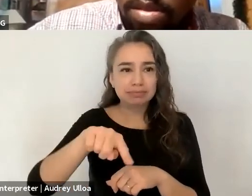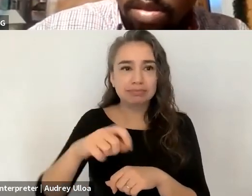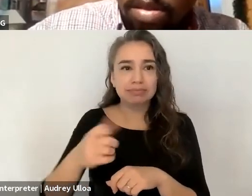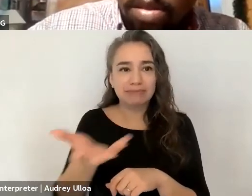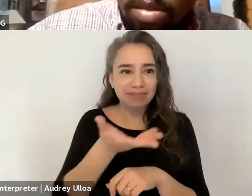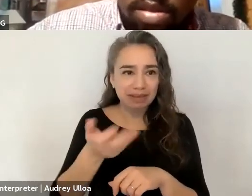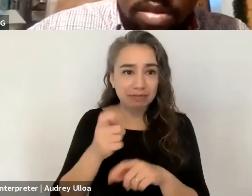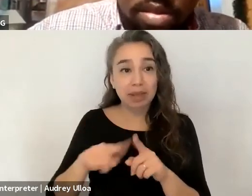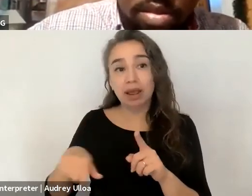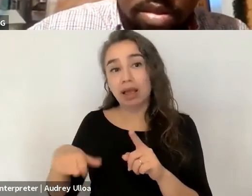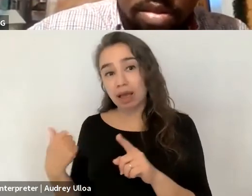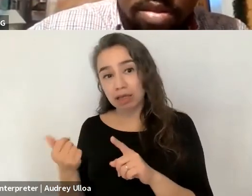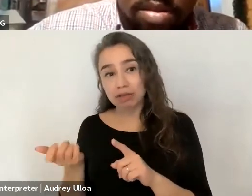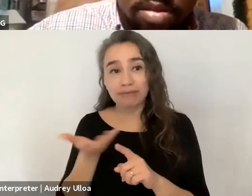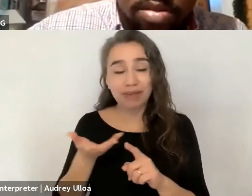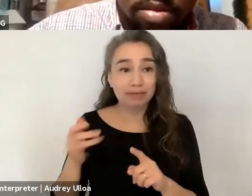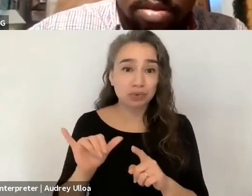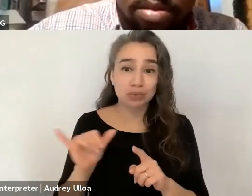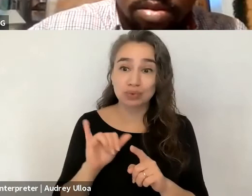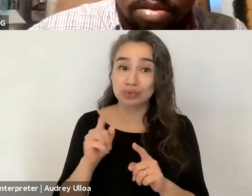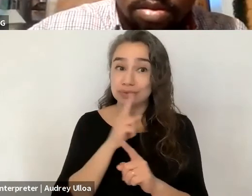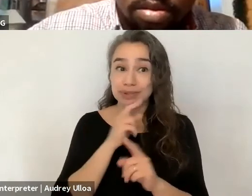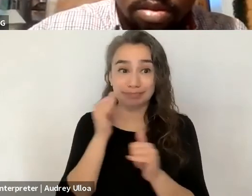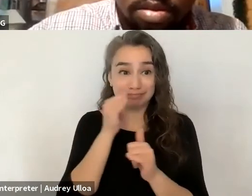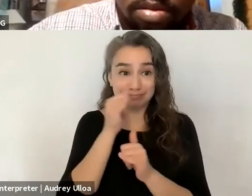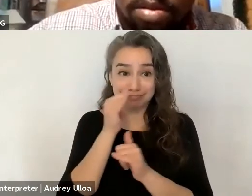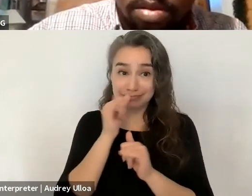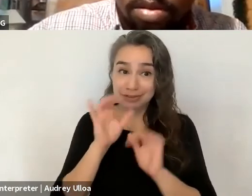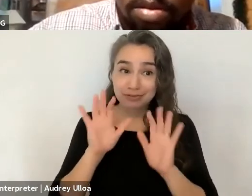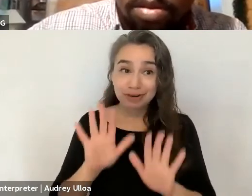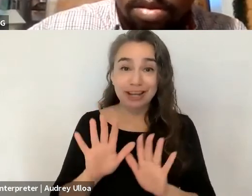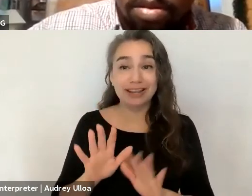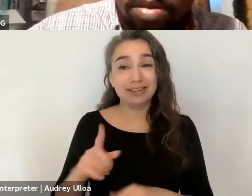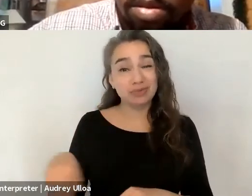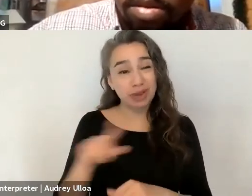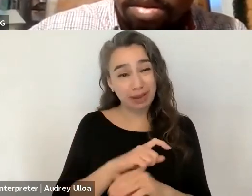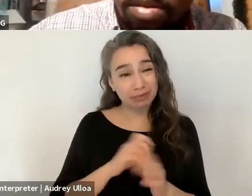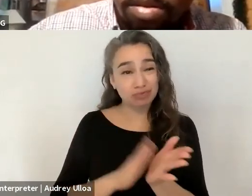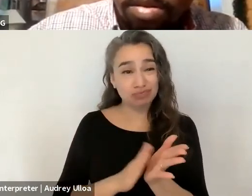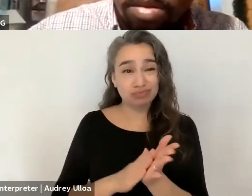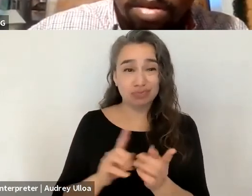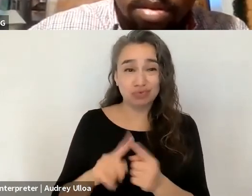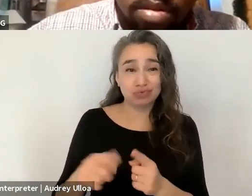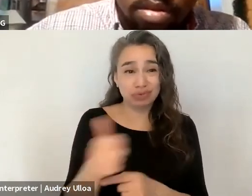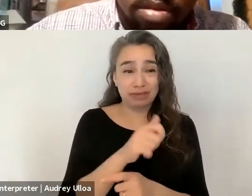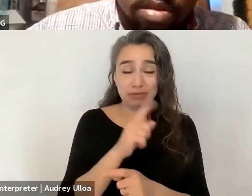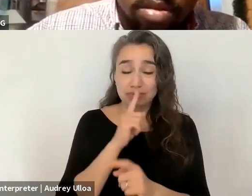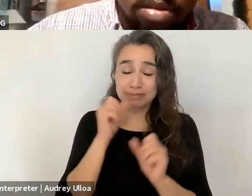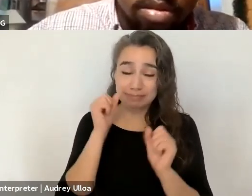the other 5. So this is great. I mean, you all have to give yourselves credit. This is amazing.